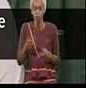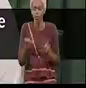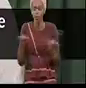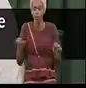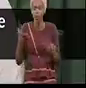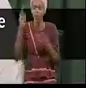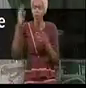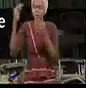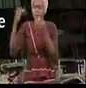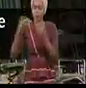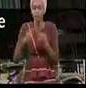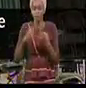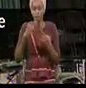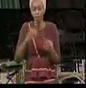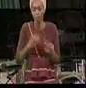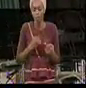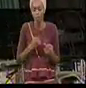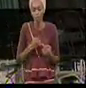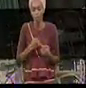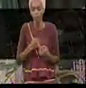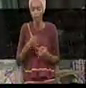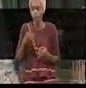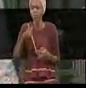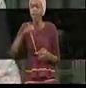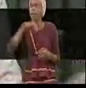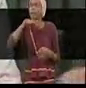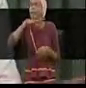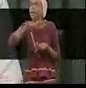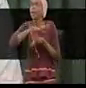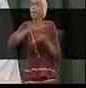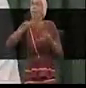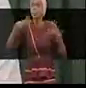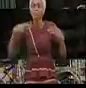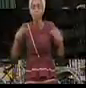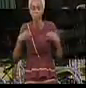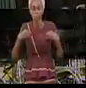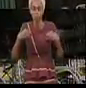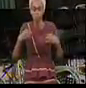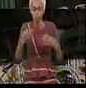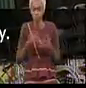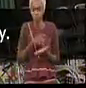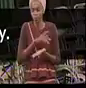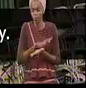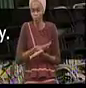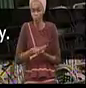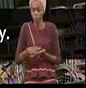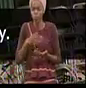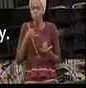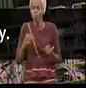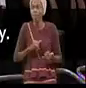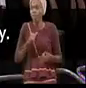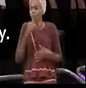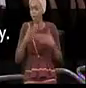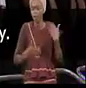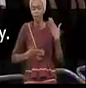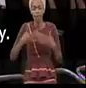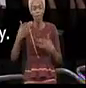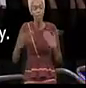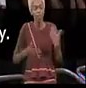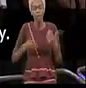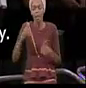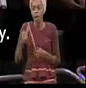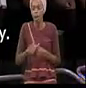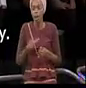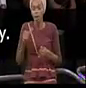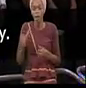to me, he's got this robe of purity. And now I am